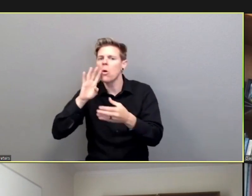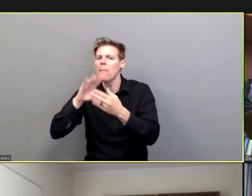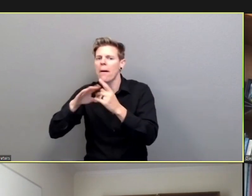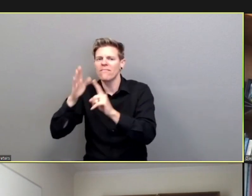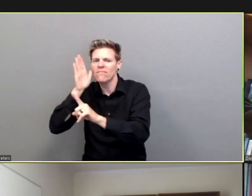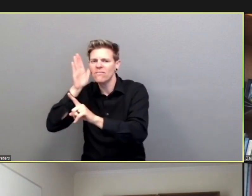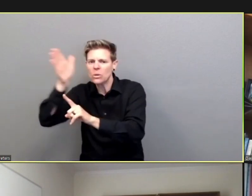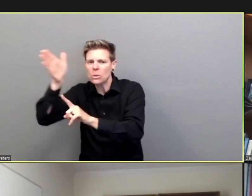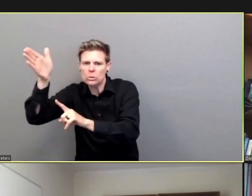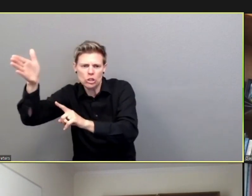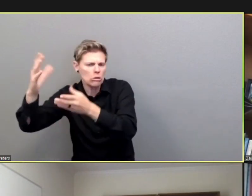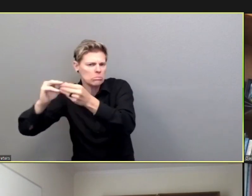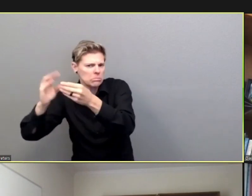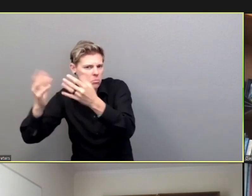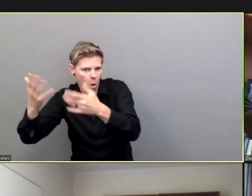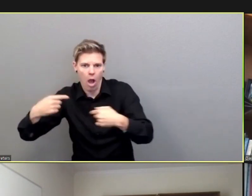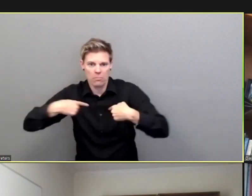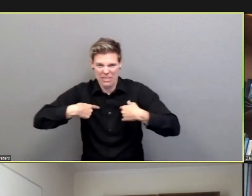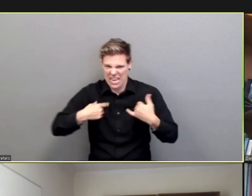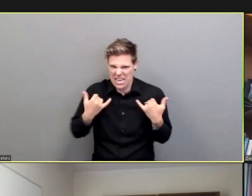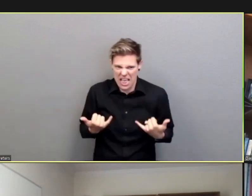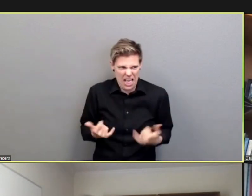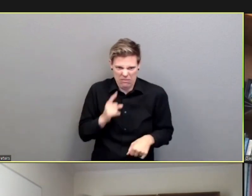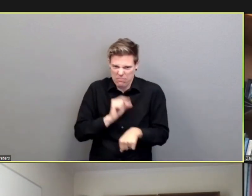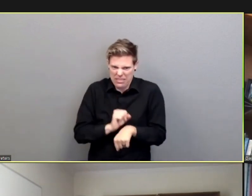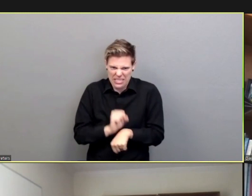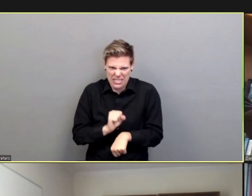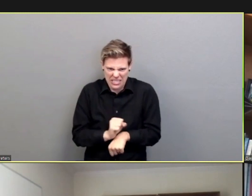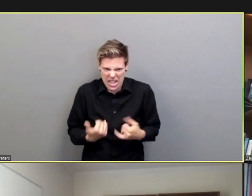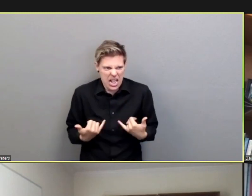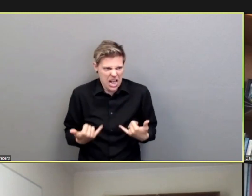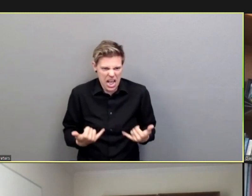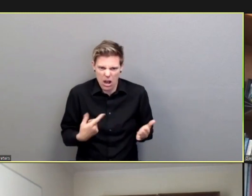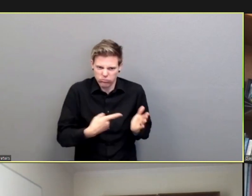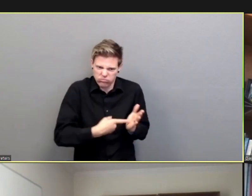clearly that there is a delay